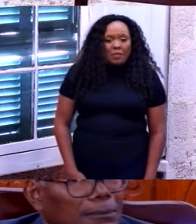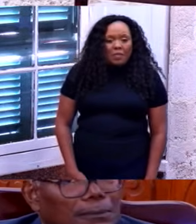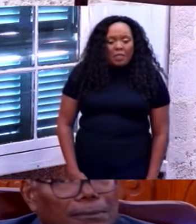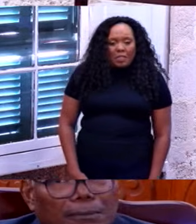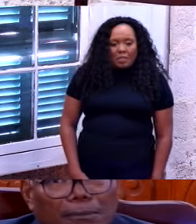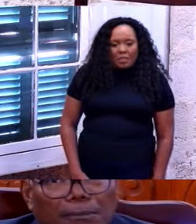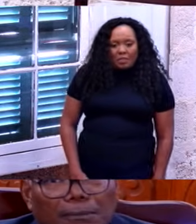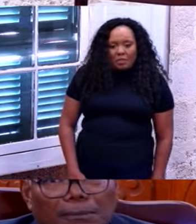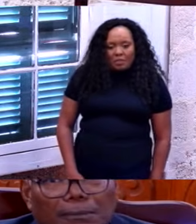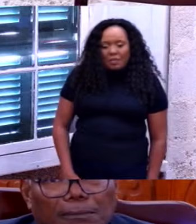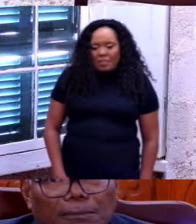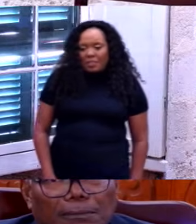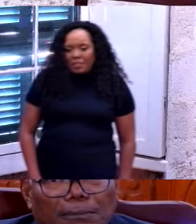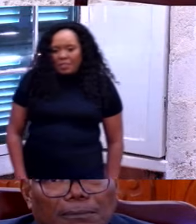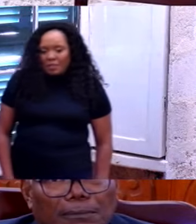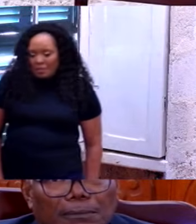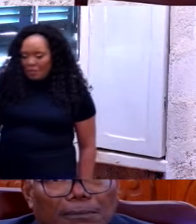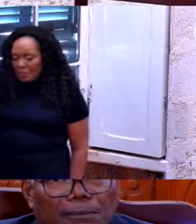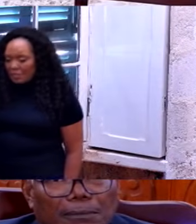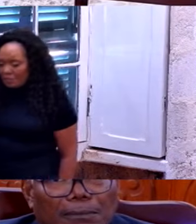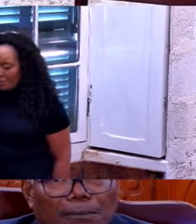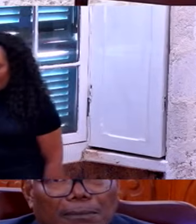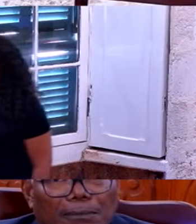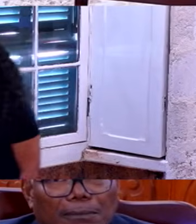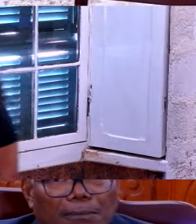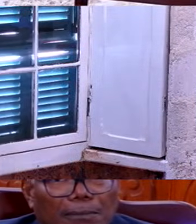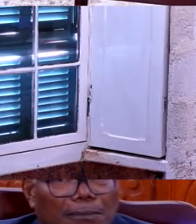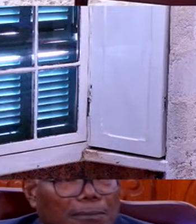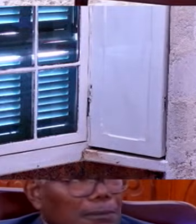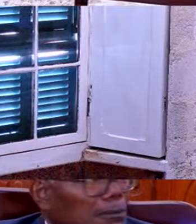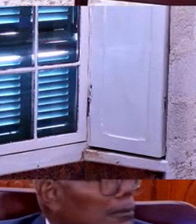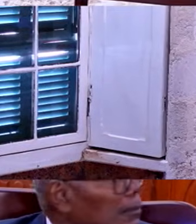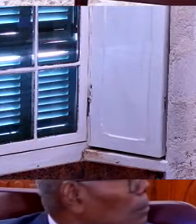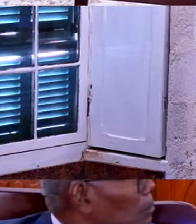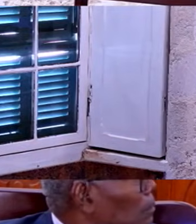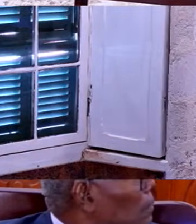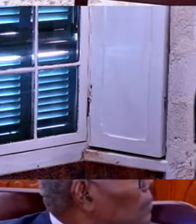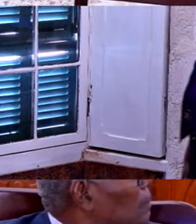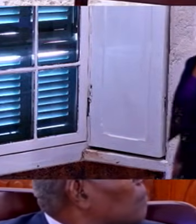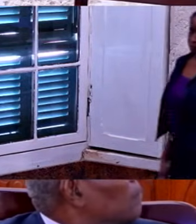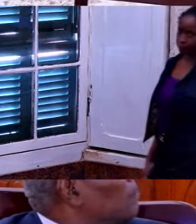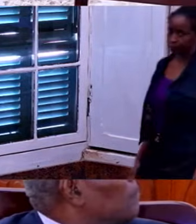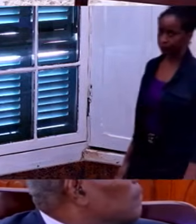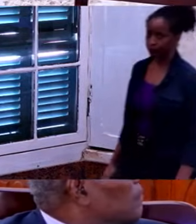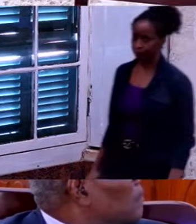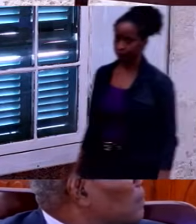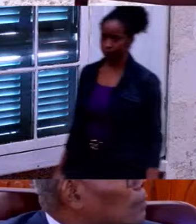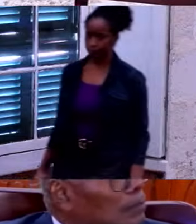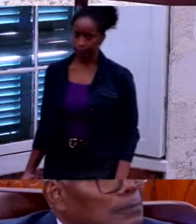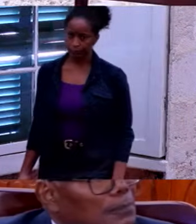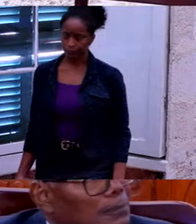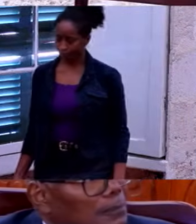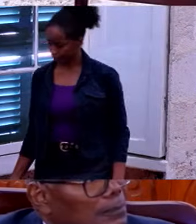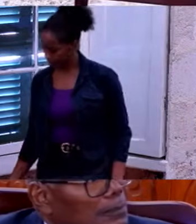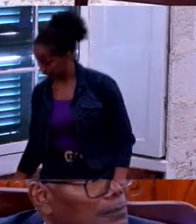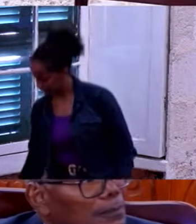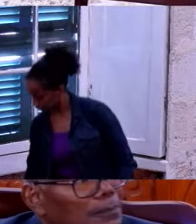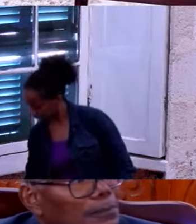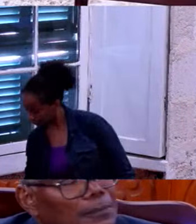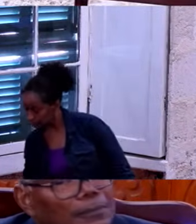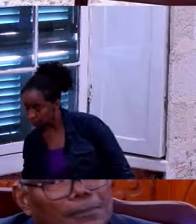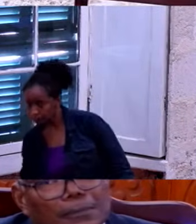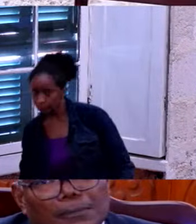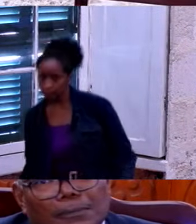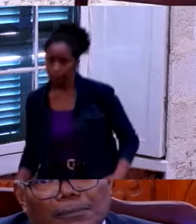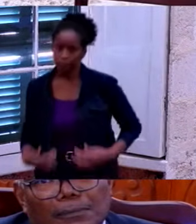I left Parliament, even in what we call lower income communities, you could not get